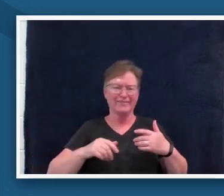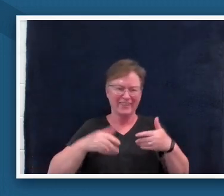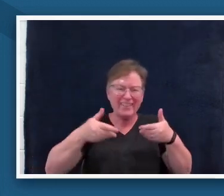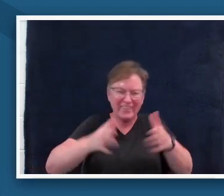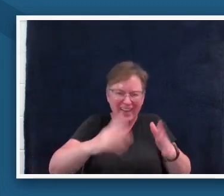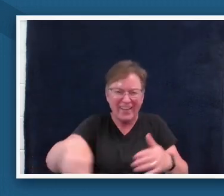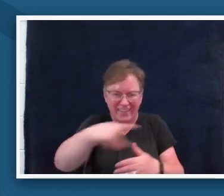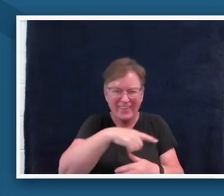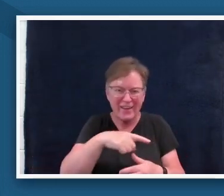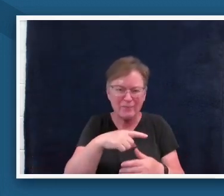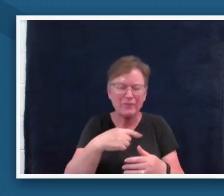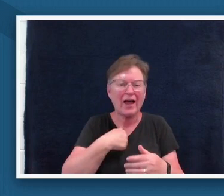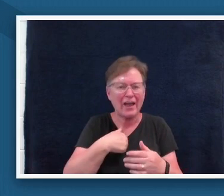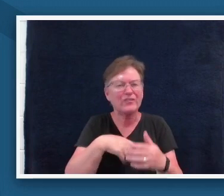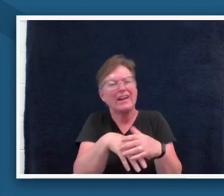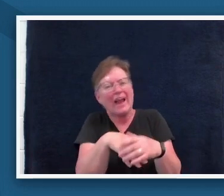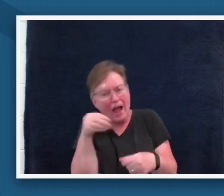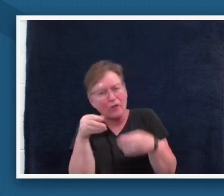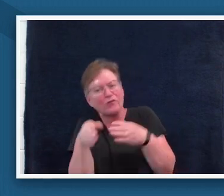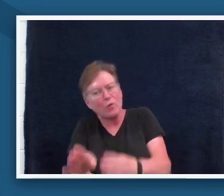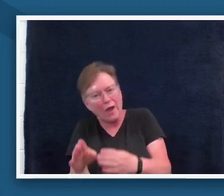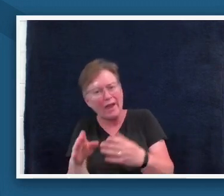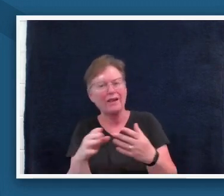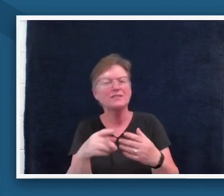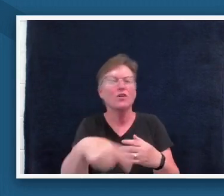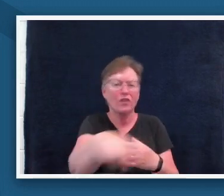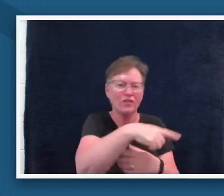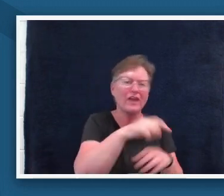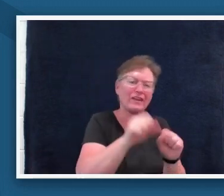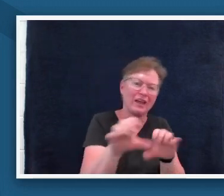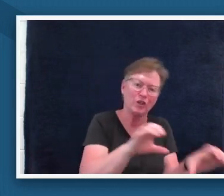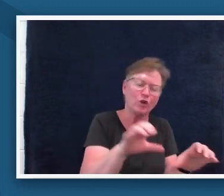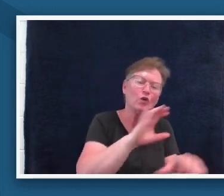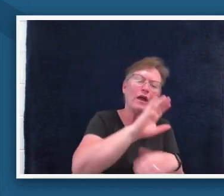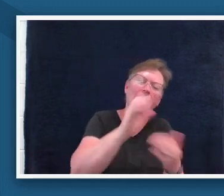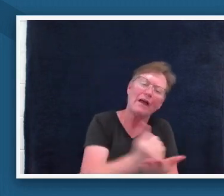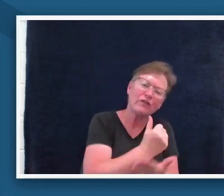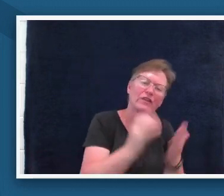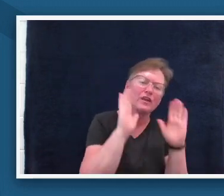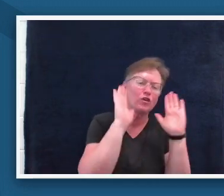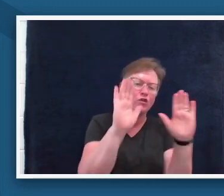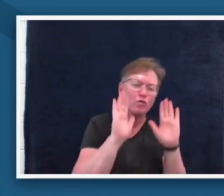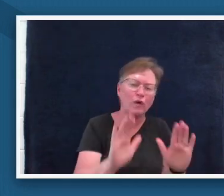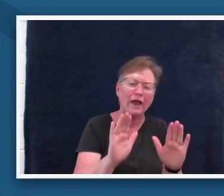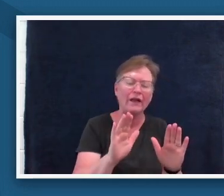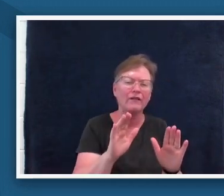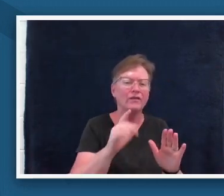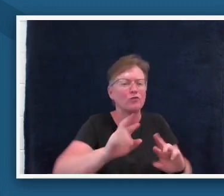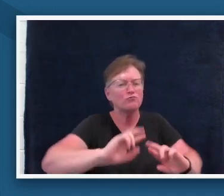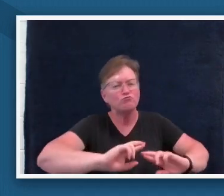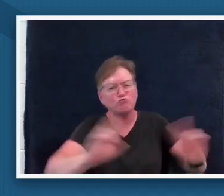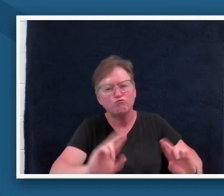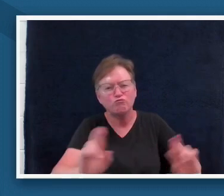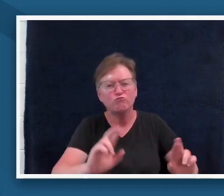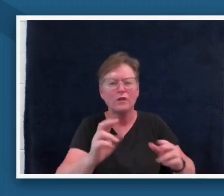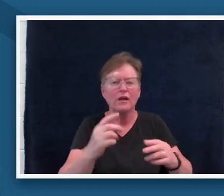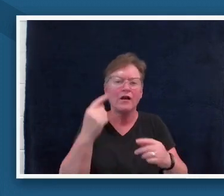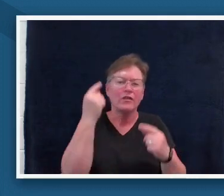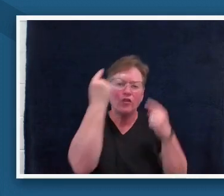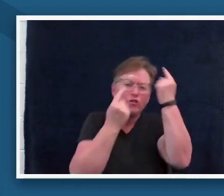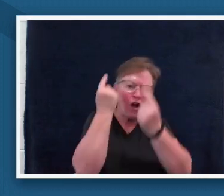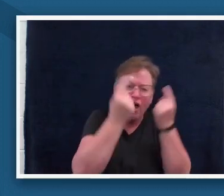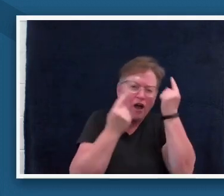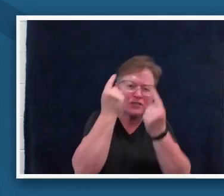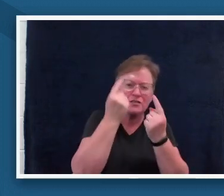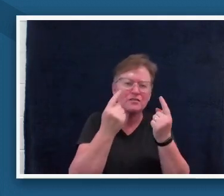they can do all the great things that they are capable of, so they can have the great thoughts that they think they have, all the